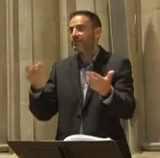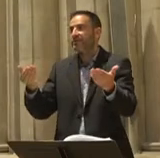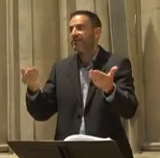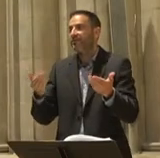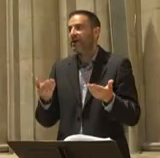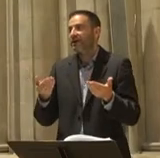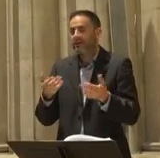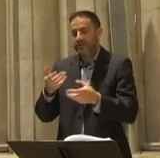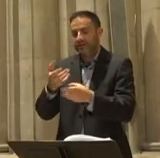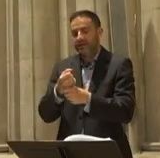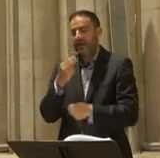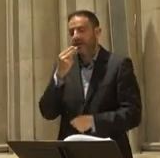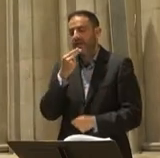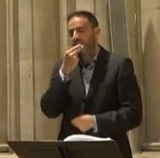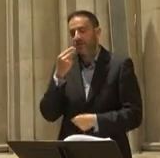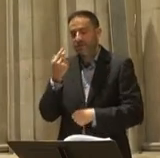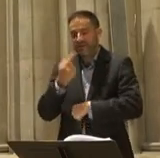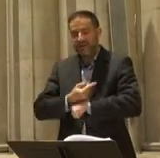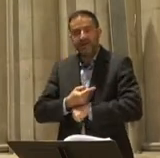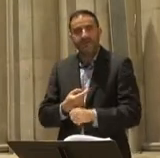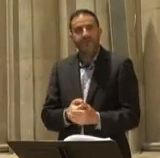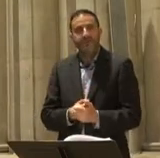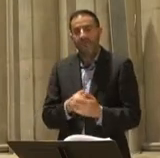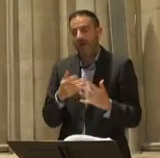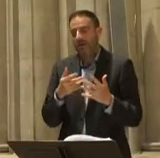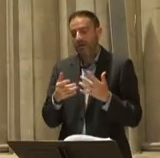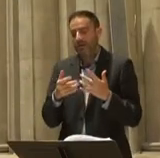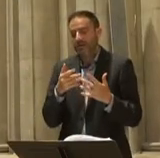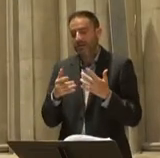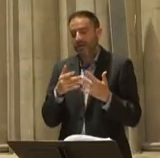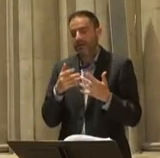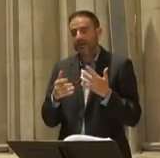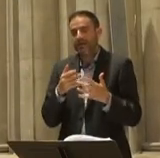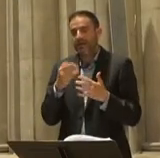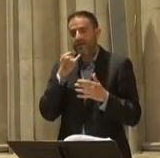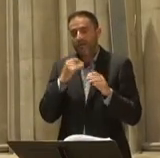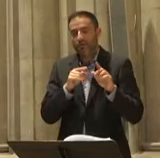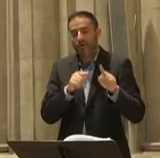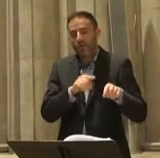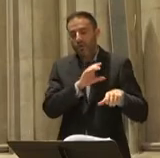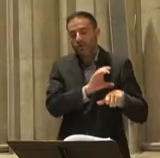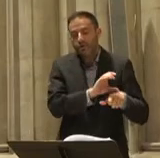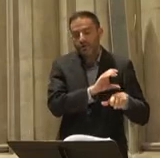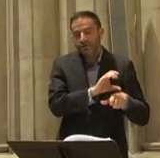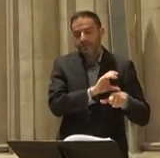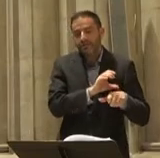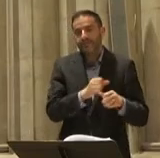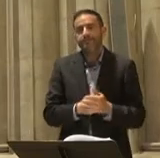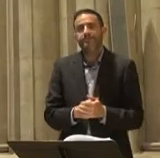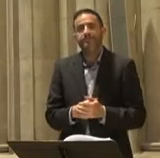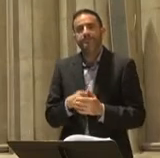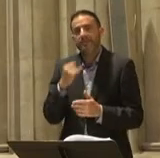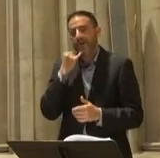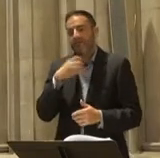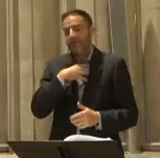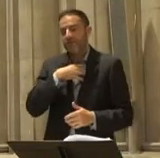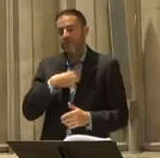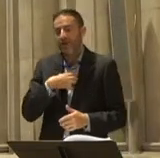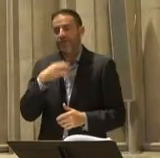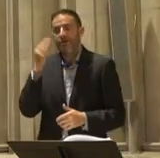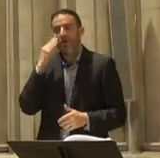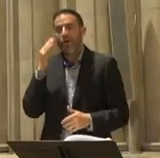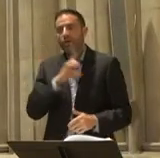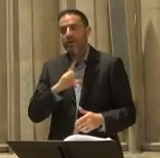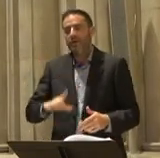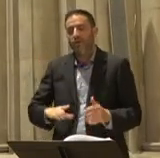to receive communion today. It doesn't matter whether you're a part of a church or your denomination. If you desire to know our